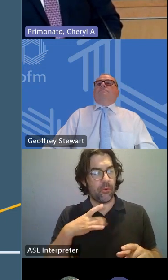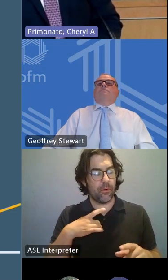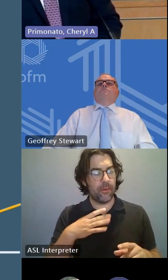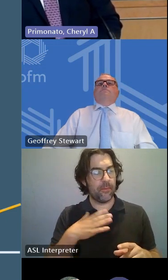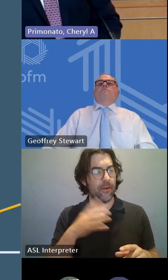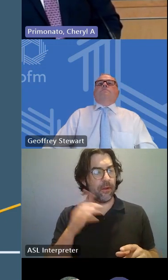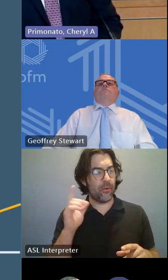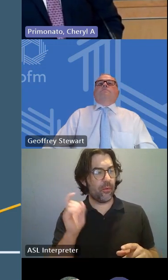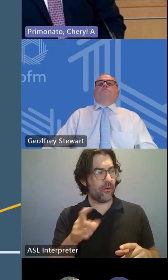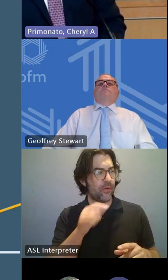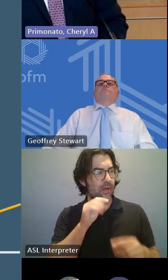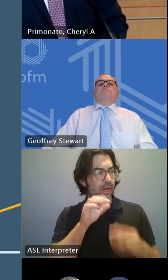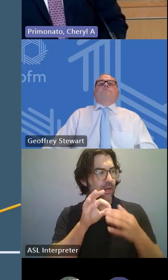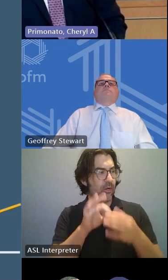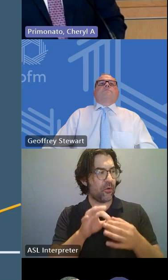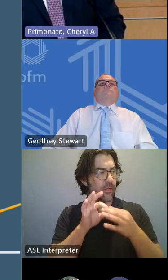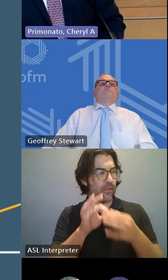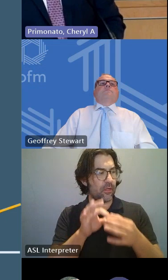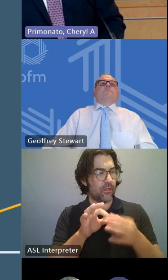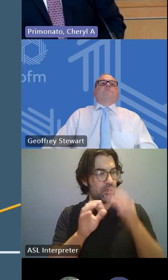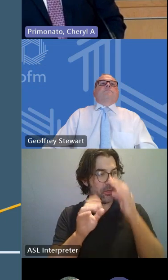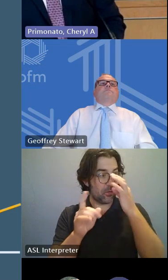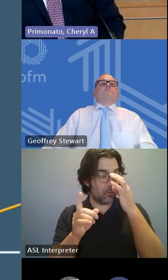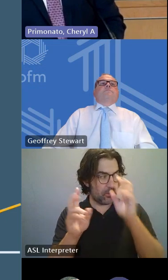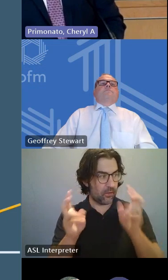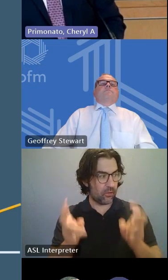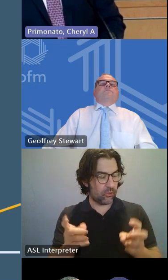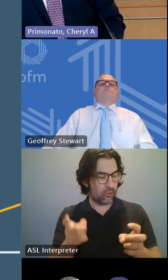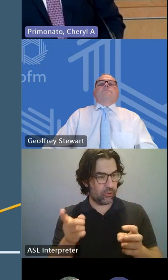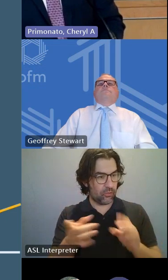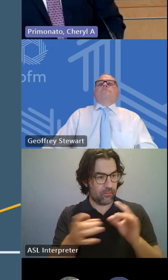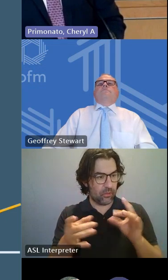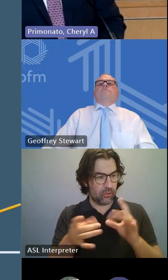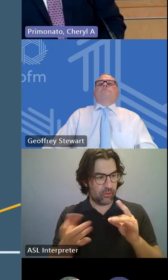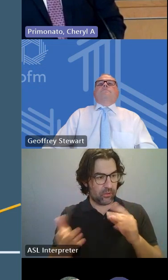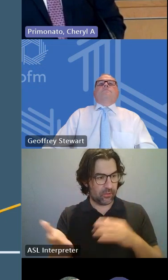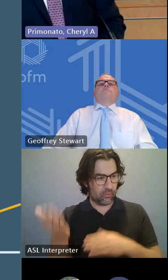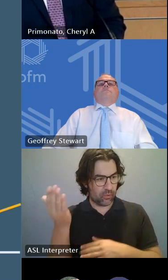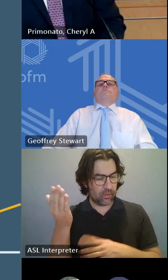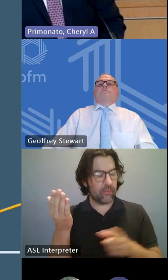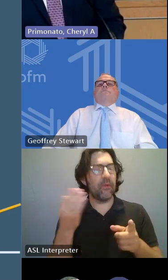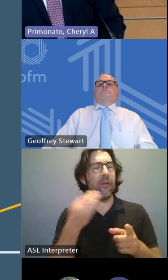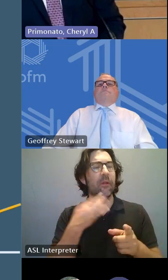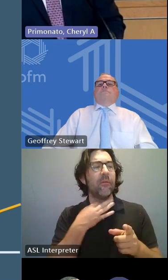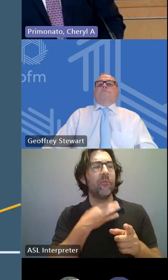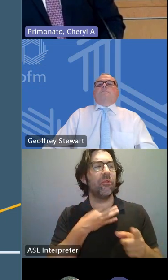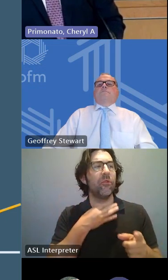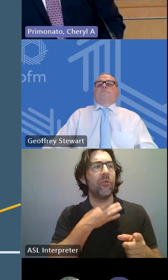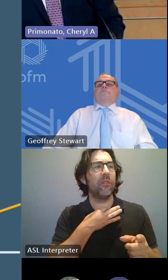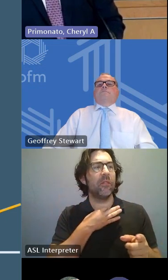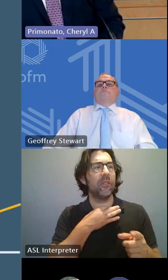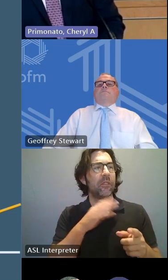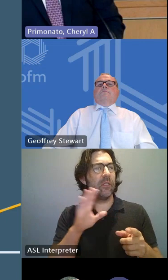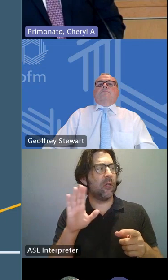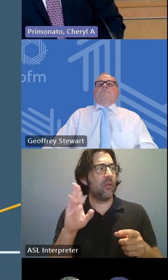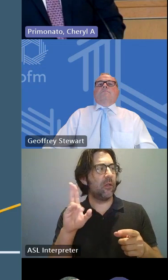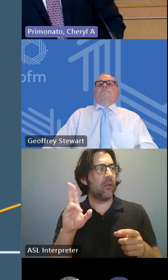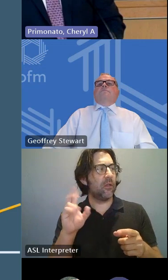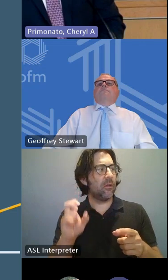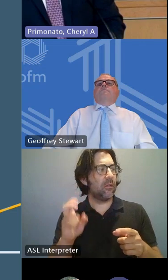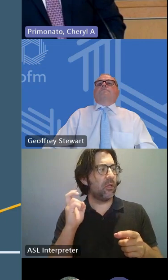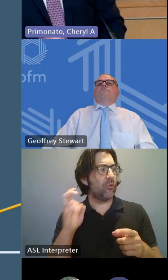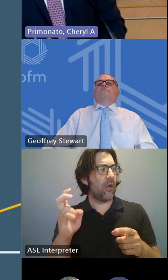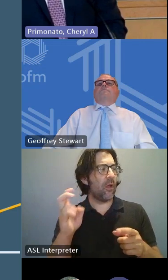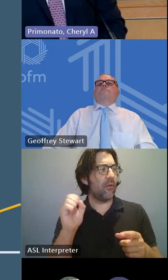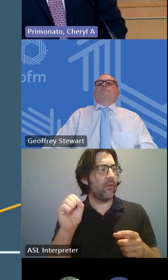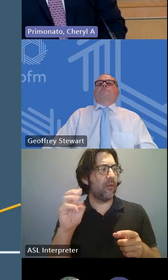relate directly to the issues that you've raised this morning, but I'm curious, the buses that travel along Smithfield Street